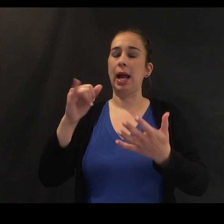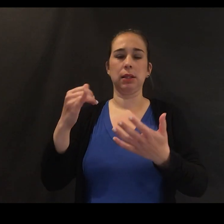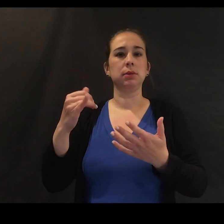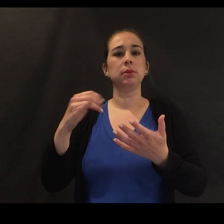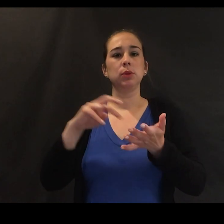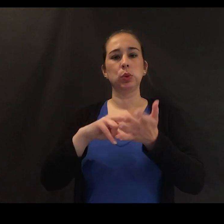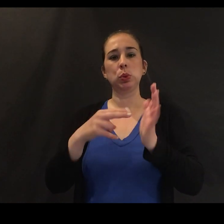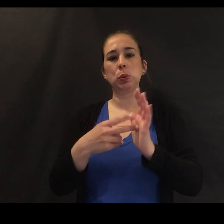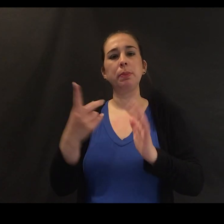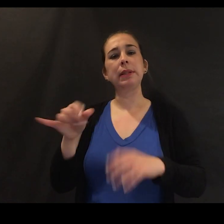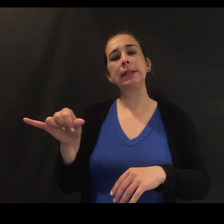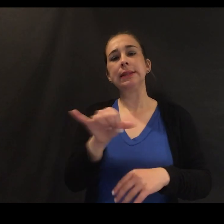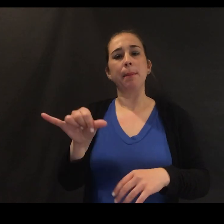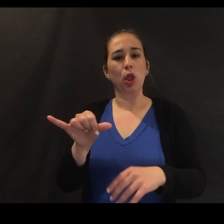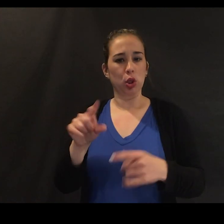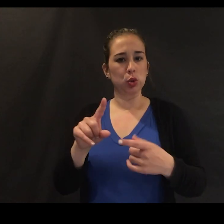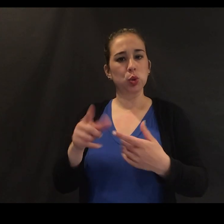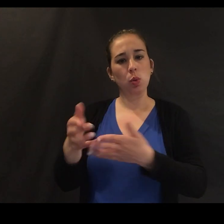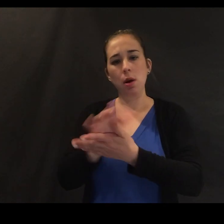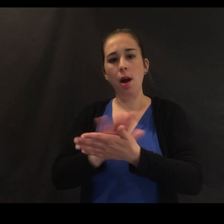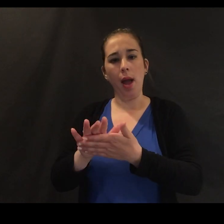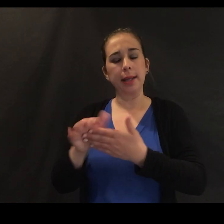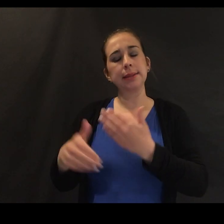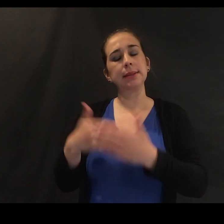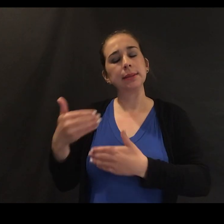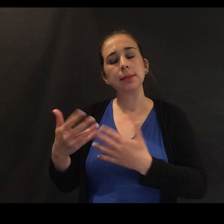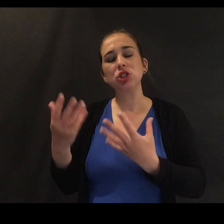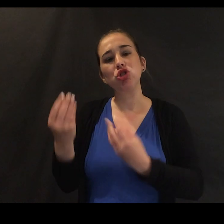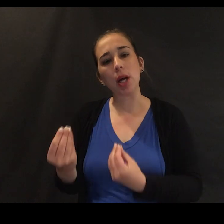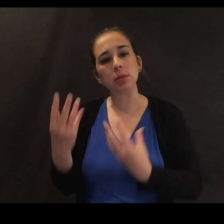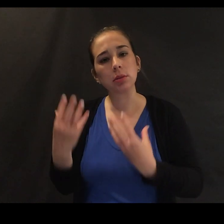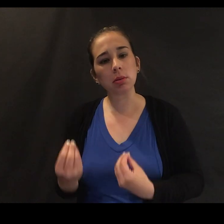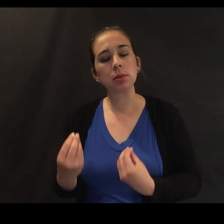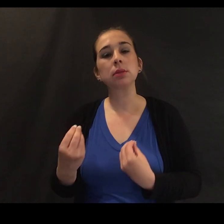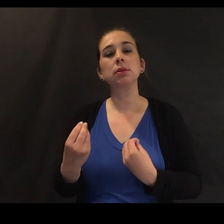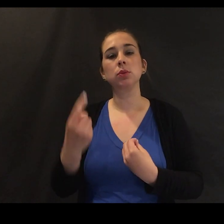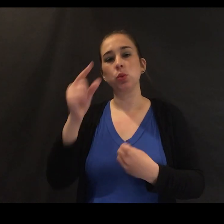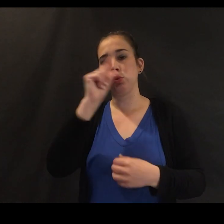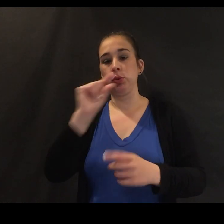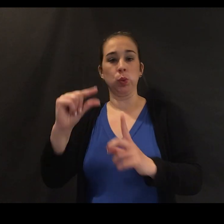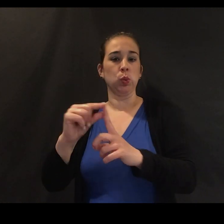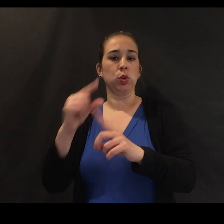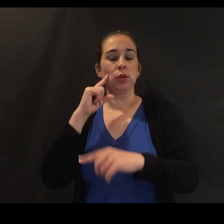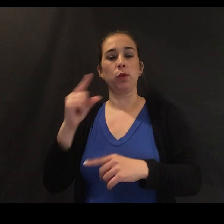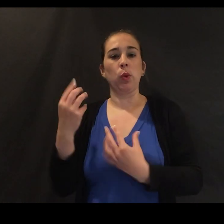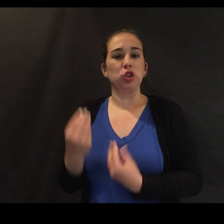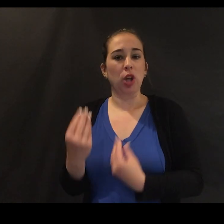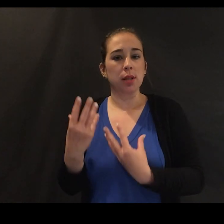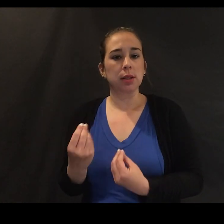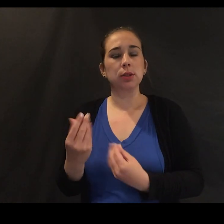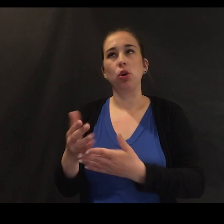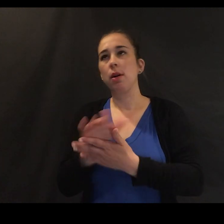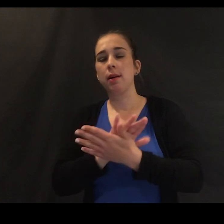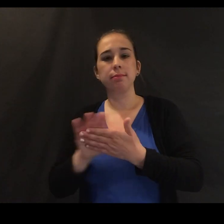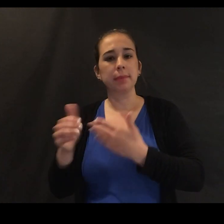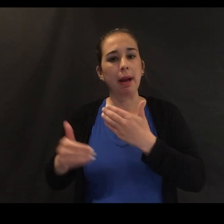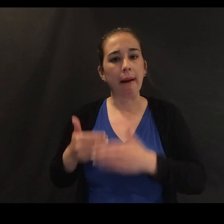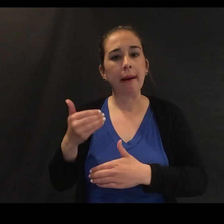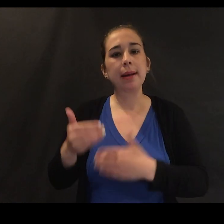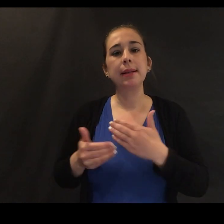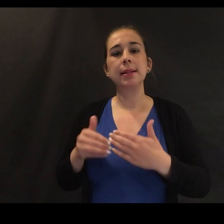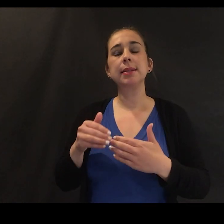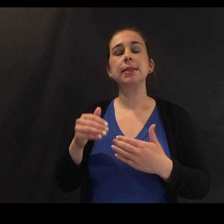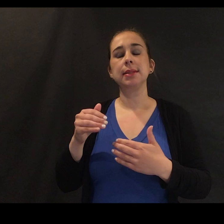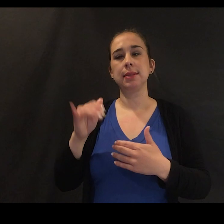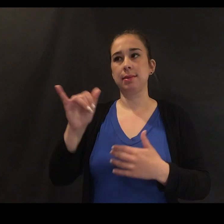for kindness, gentleness. One of the Greek words that's used for gentleness or kindness in the Bible, that concept of